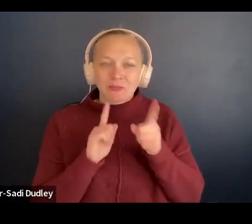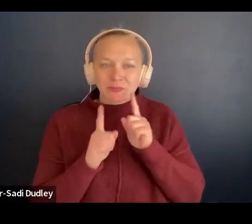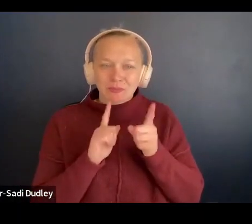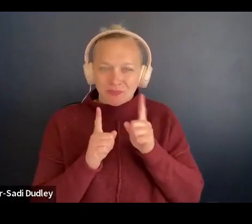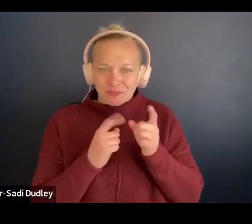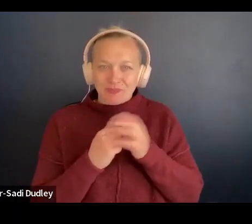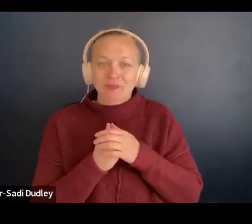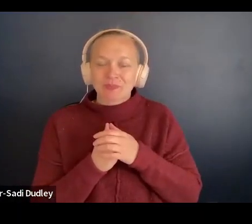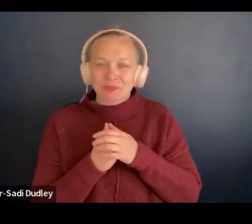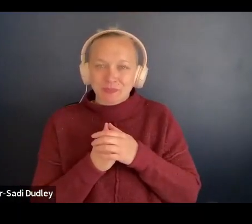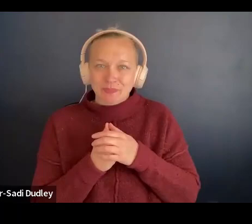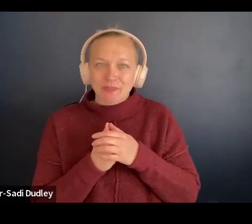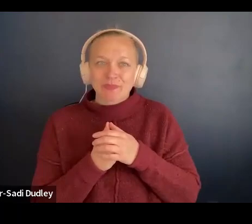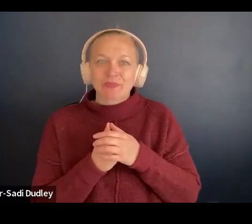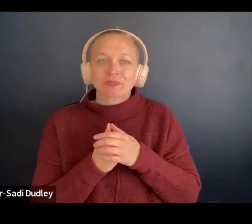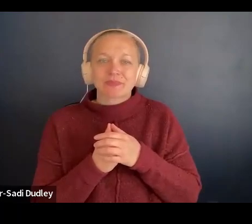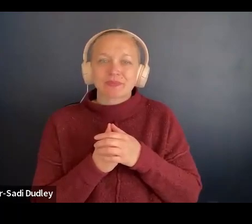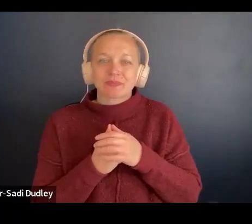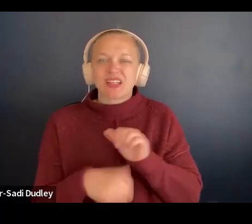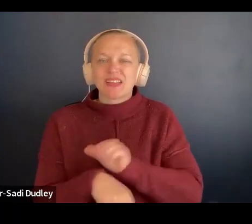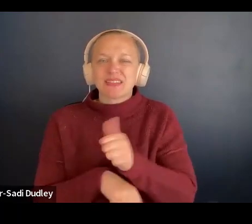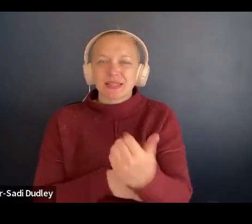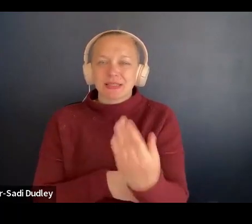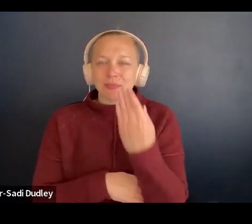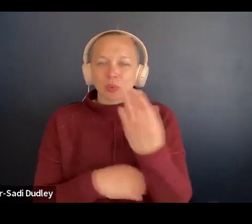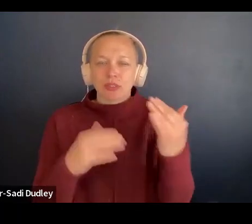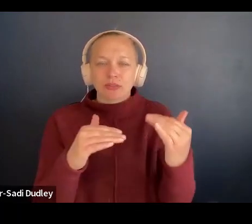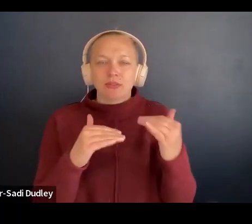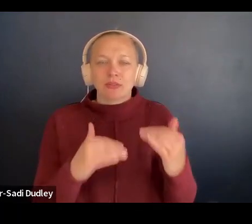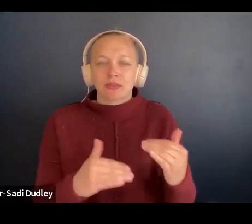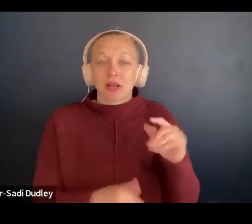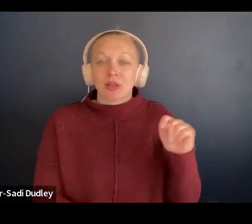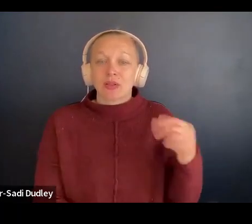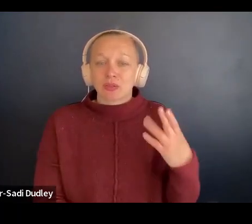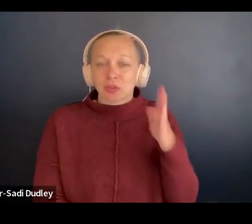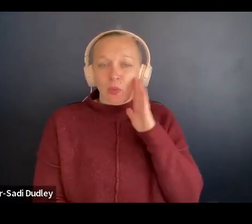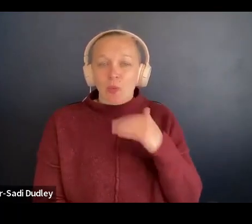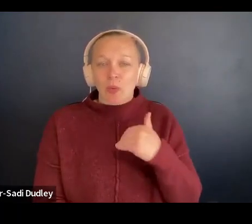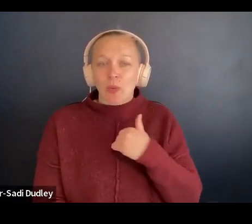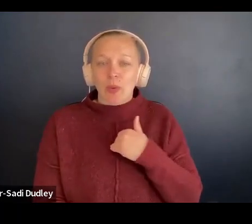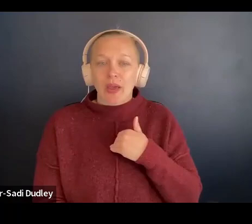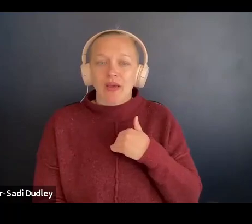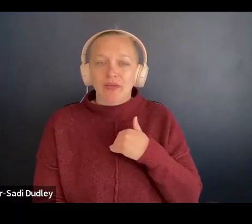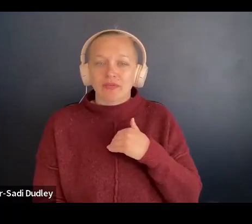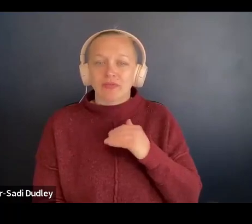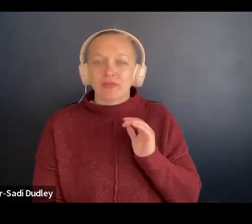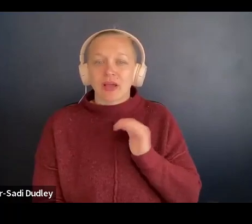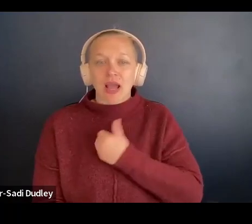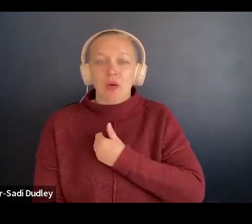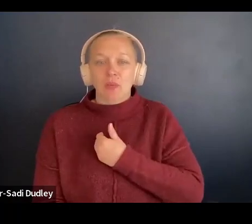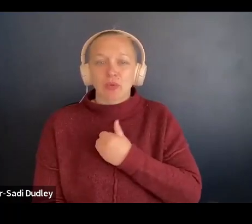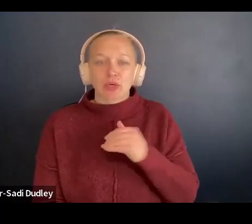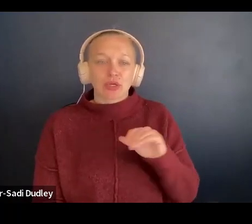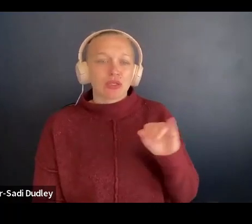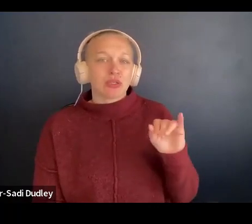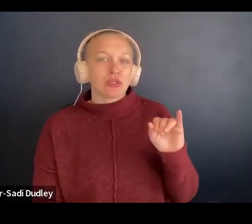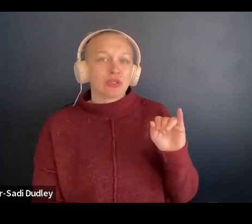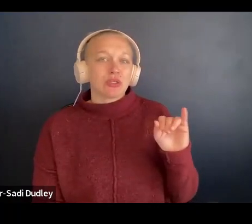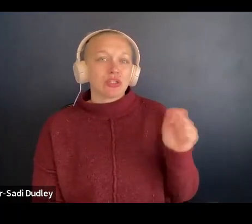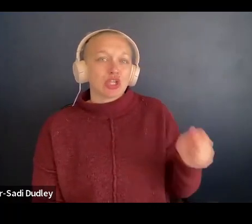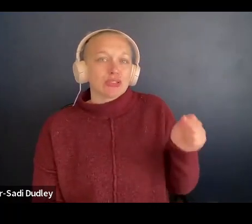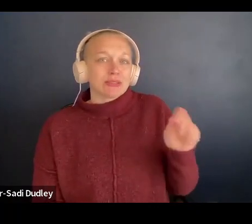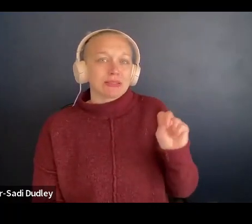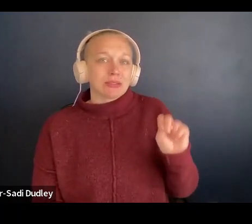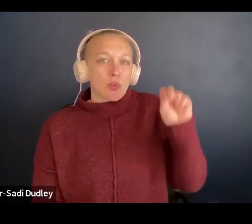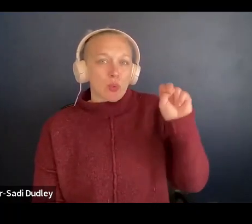on advanced care planning. And then on Thursday, Justice North will be presenting again on safeguarding your health, the essential